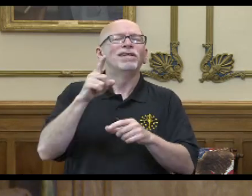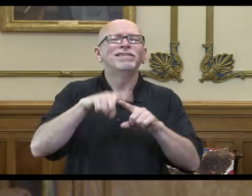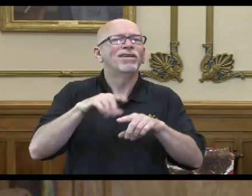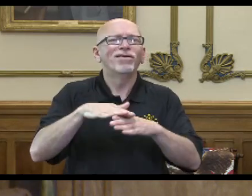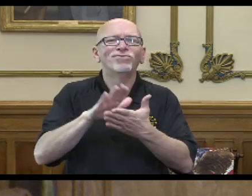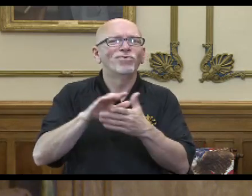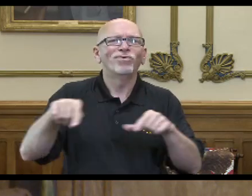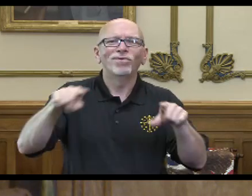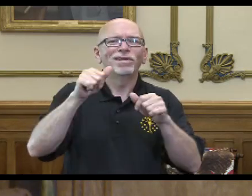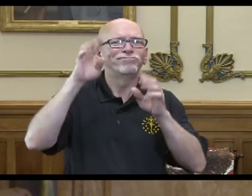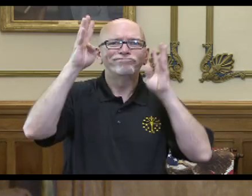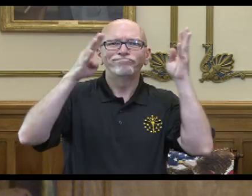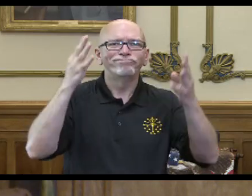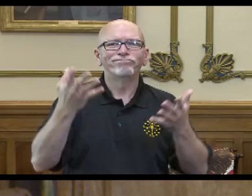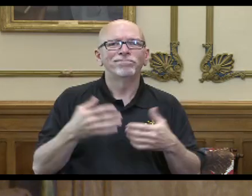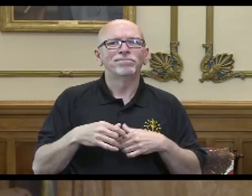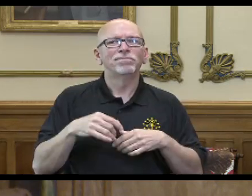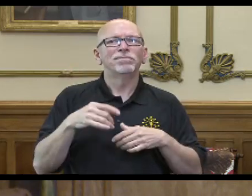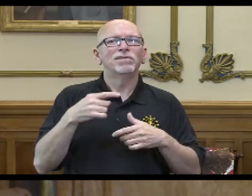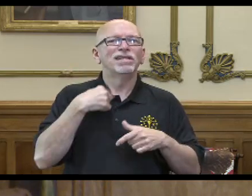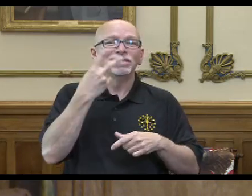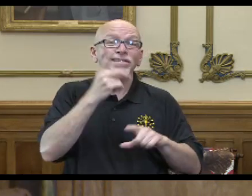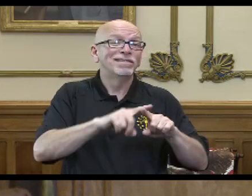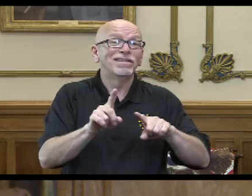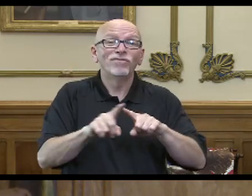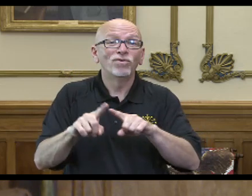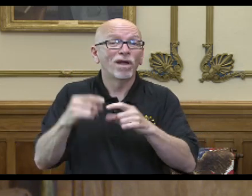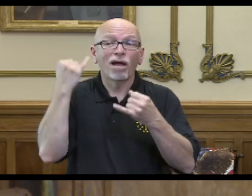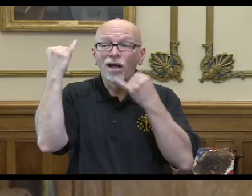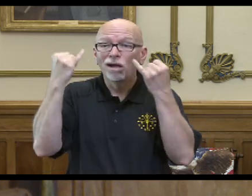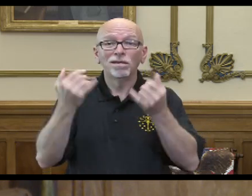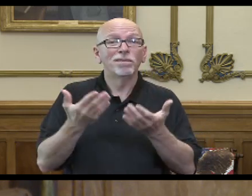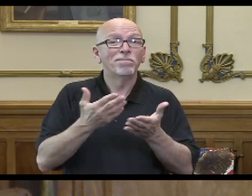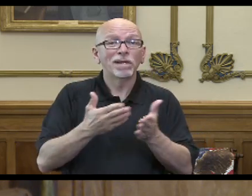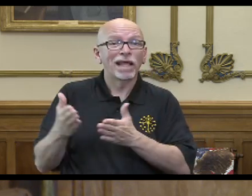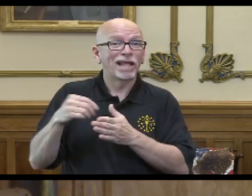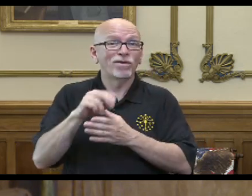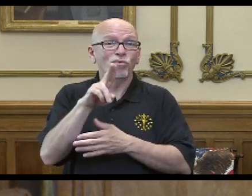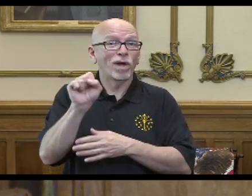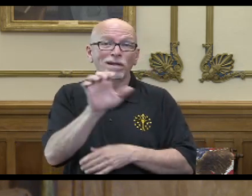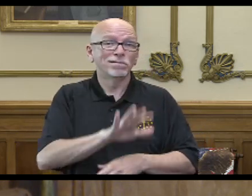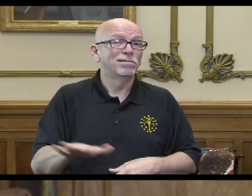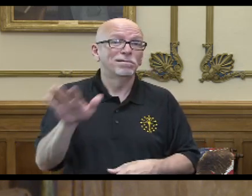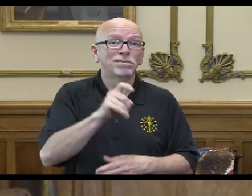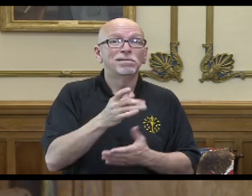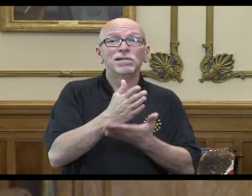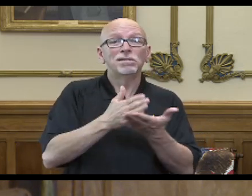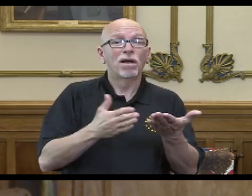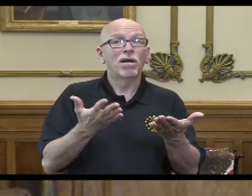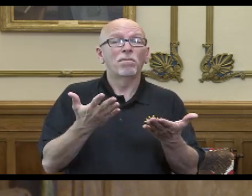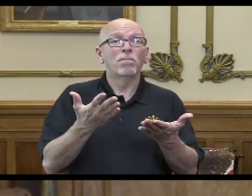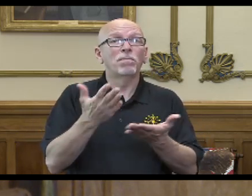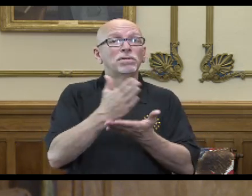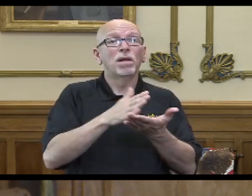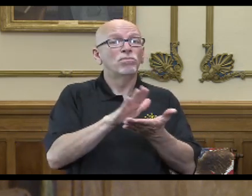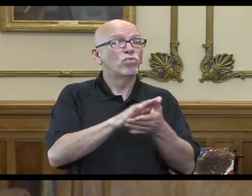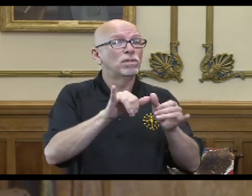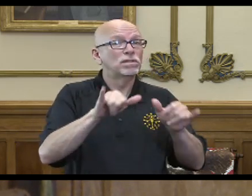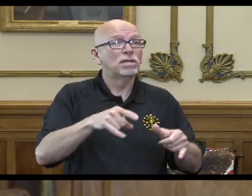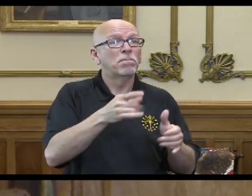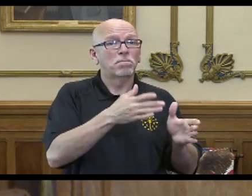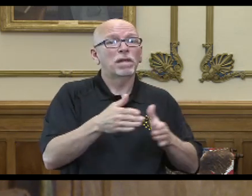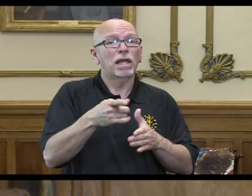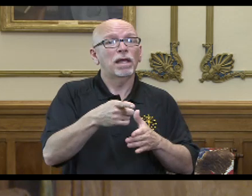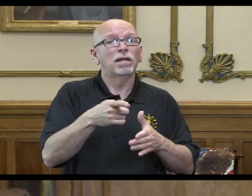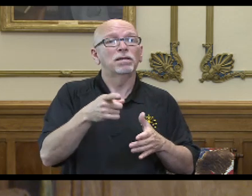they want to be. I mean, I've seen all kinds of different plans from across the United States where some systems are planning on